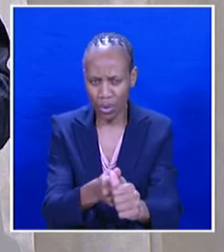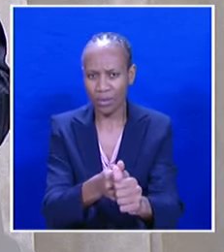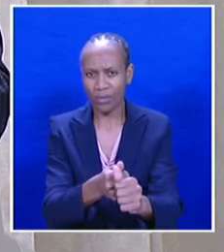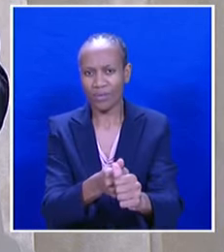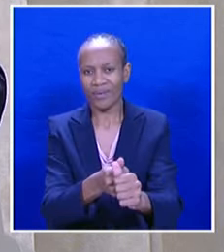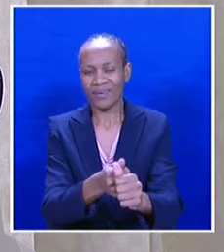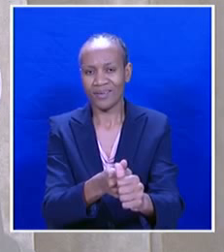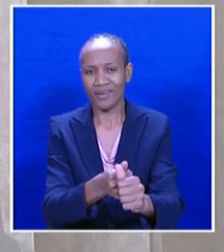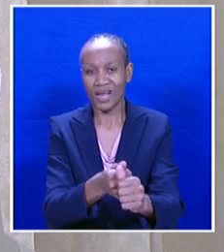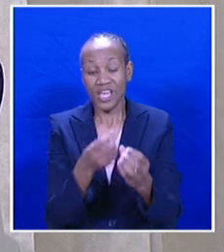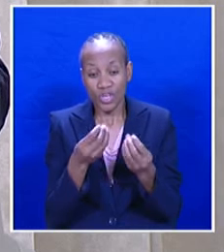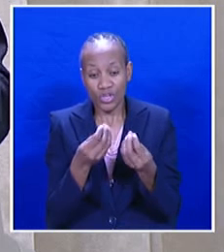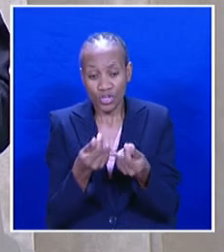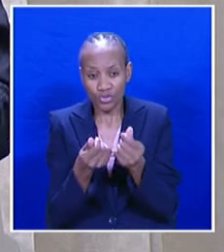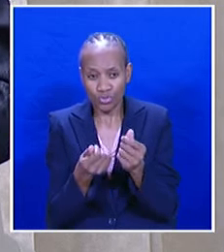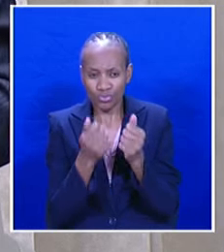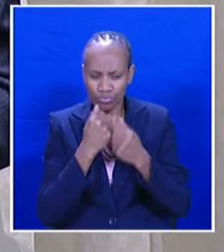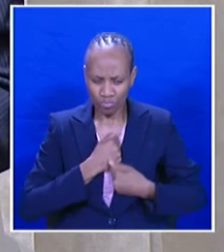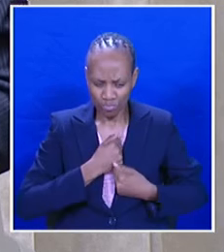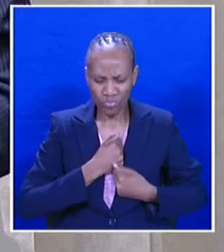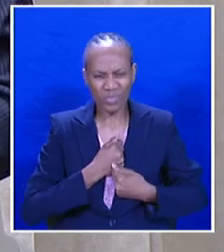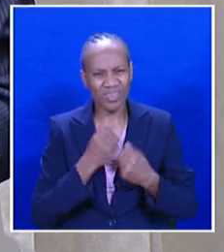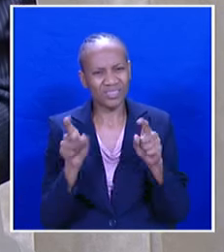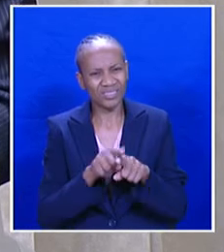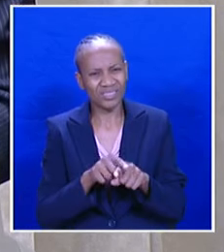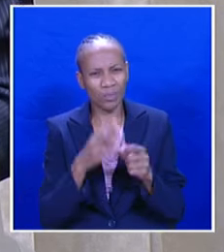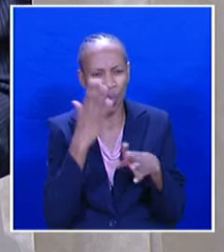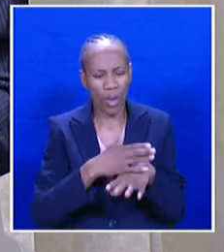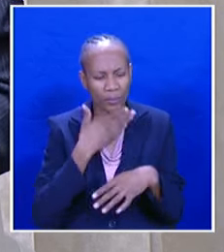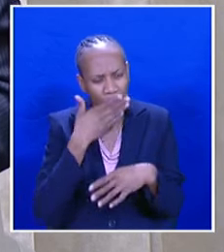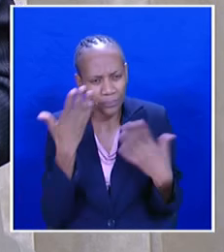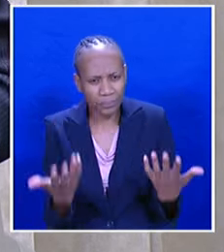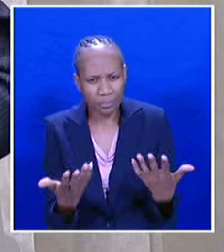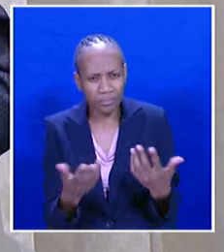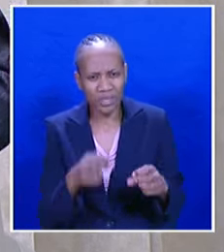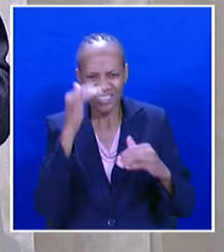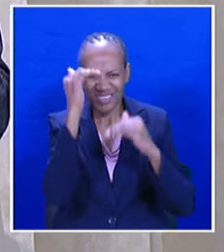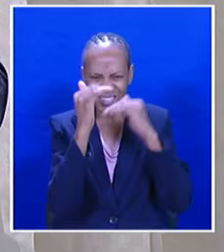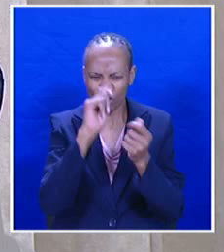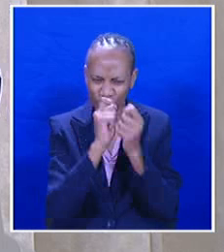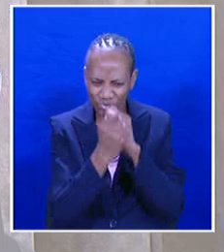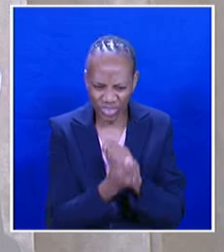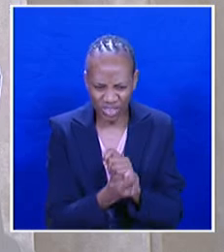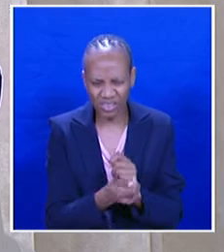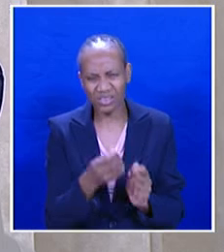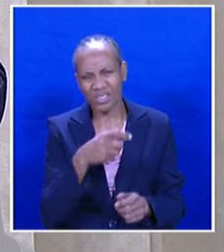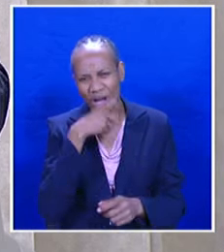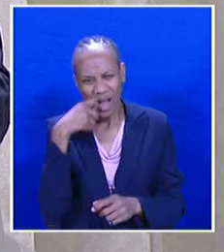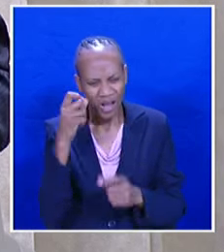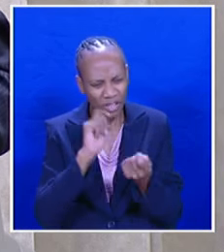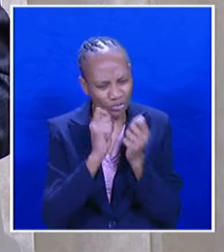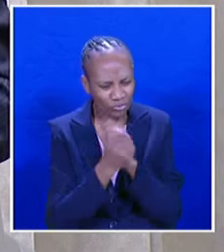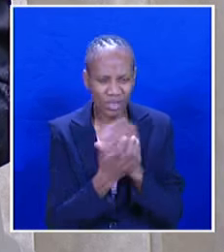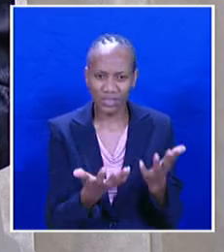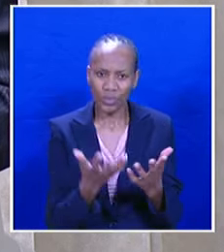of poverty, unemployment, and inequality. And utilizing relationships